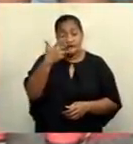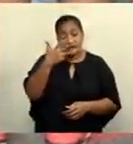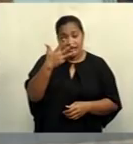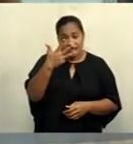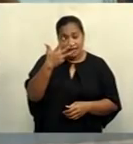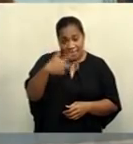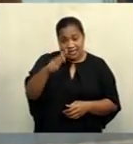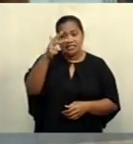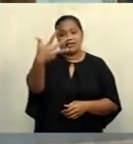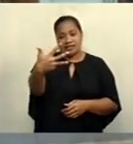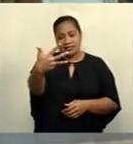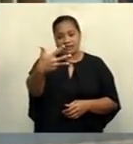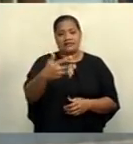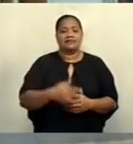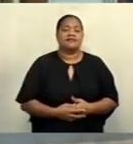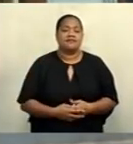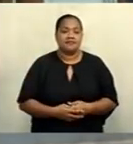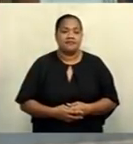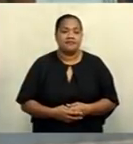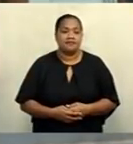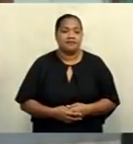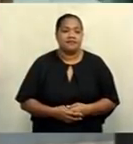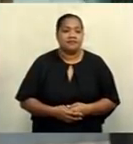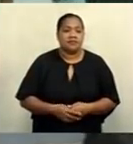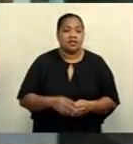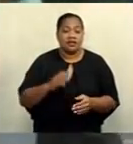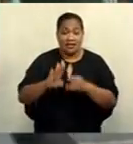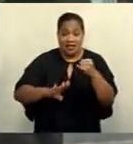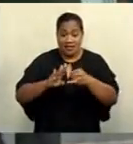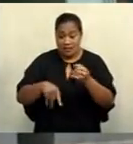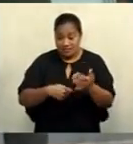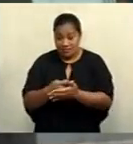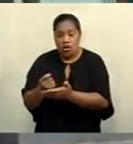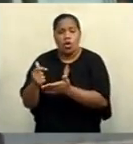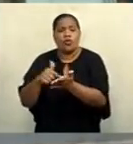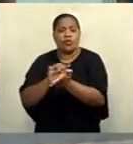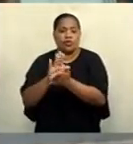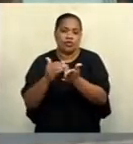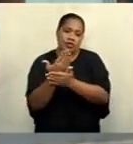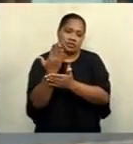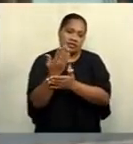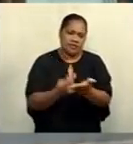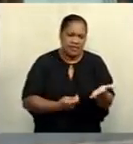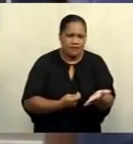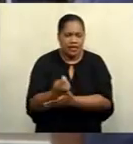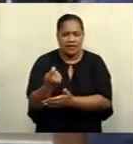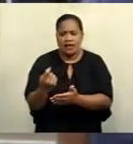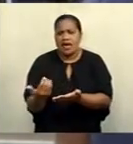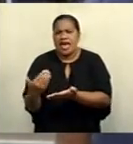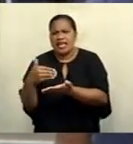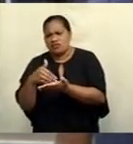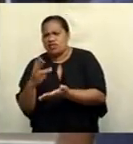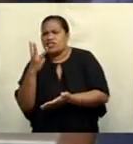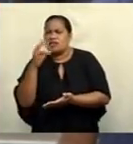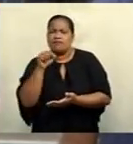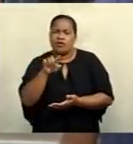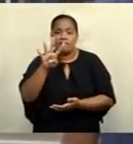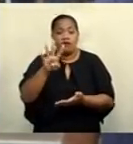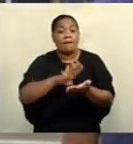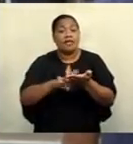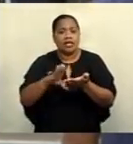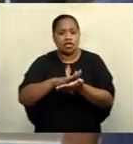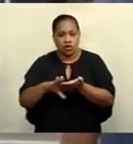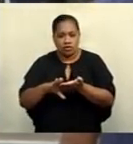345,289. Said Qayyum says since their last update on Thursday, they have paid out an additional $3.4 million to